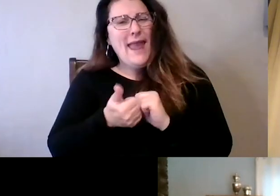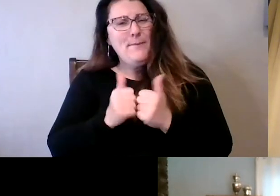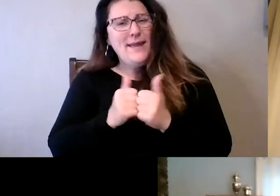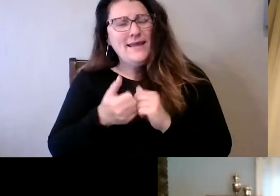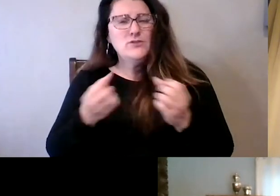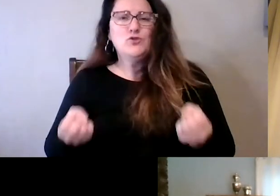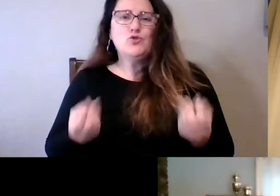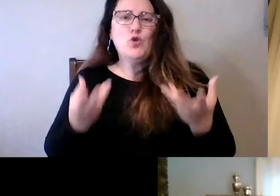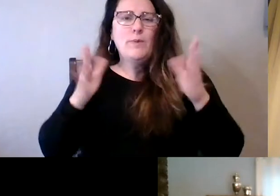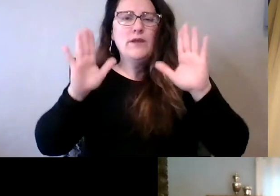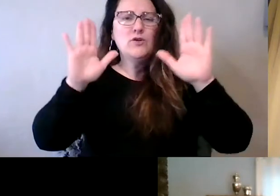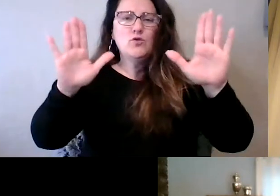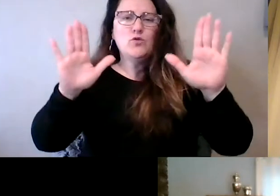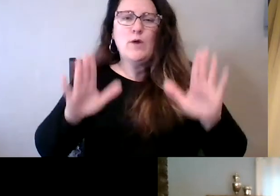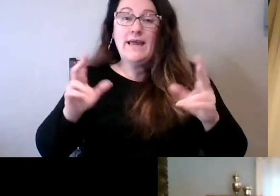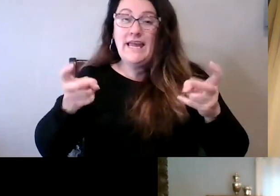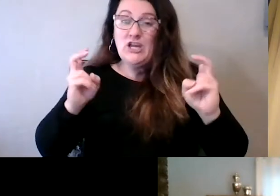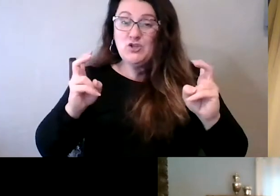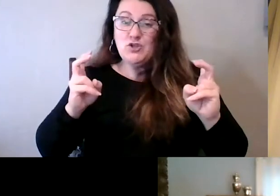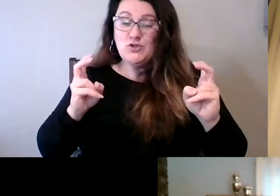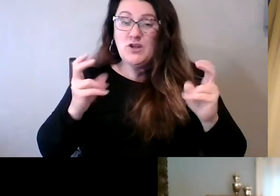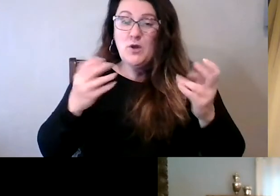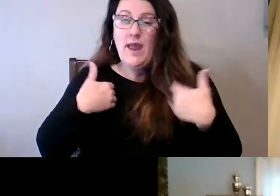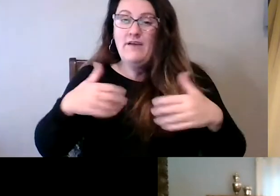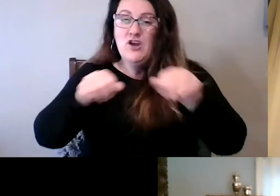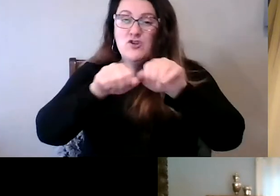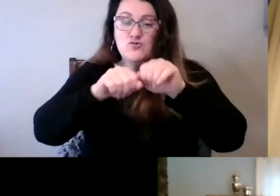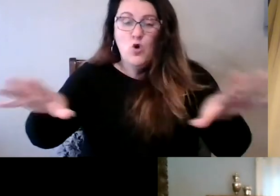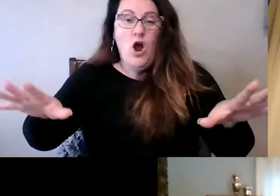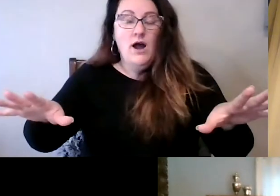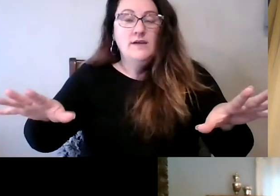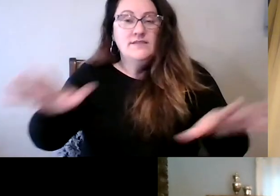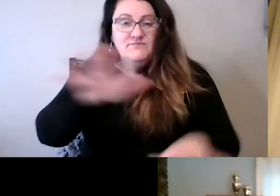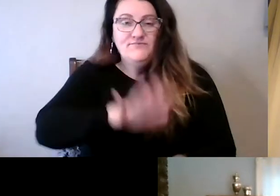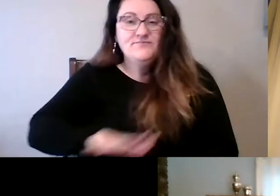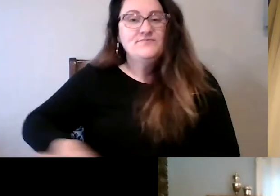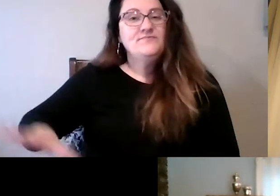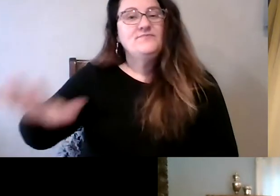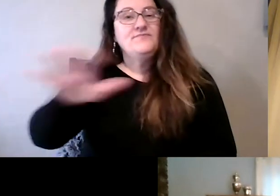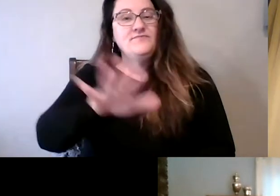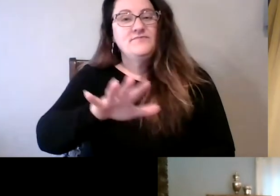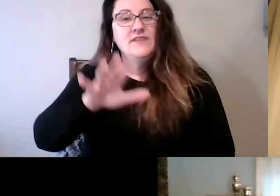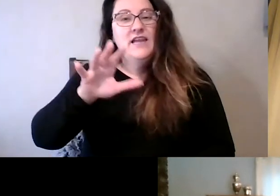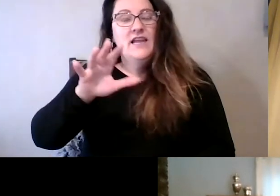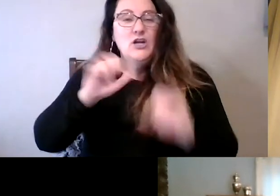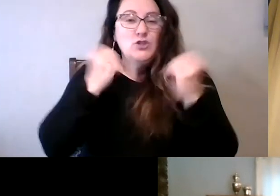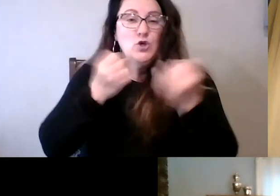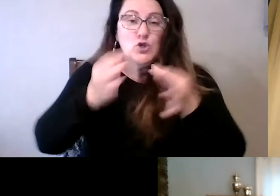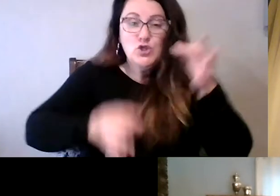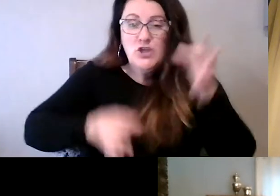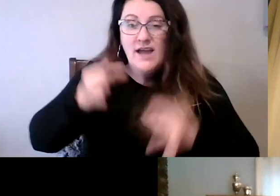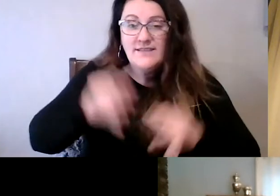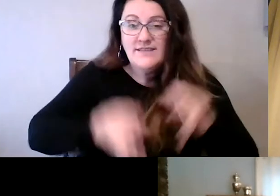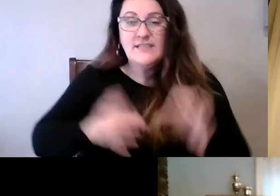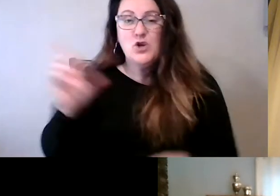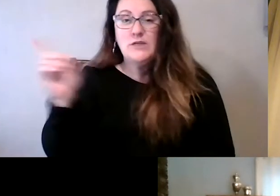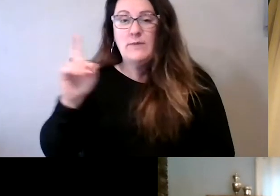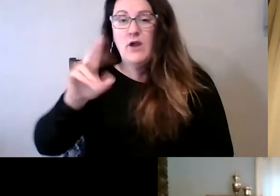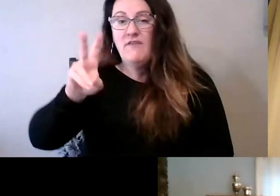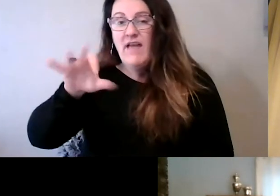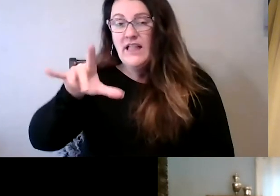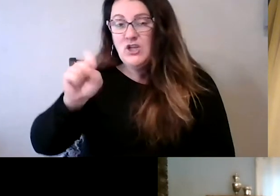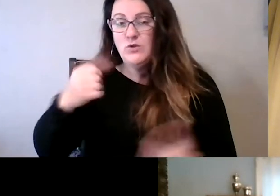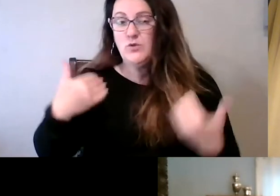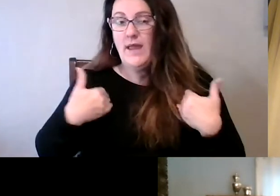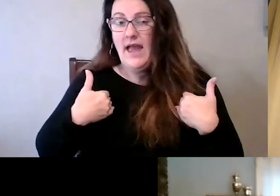many great issues that we have across, you know, the social justice or the democratic values that we have,